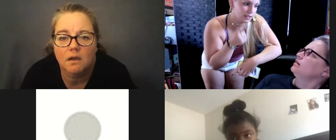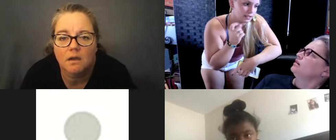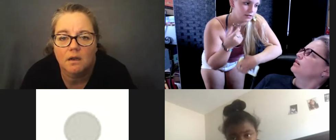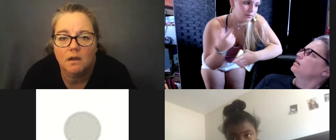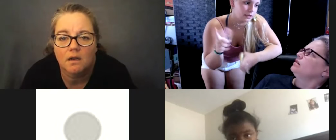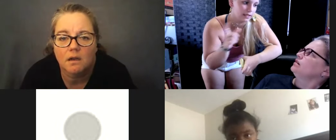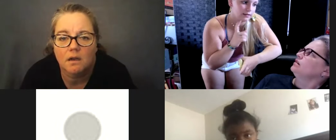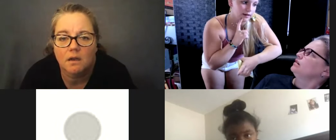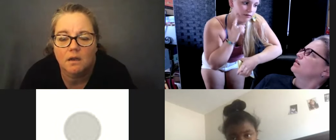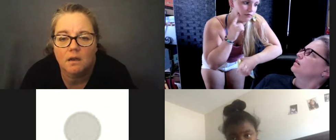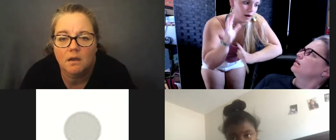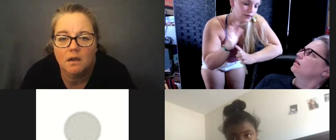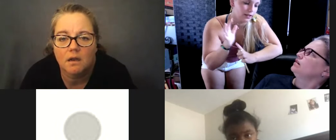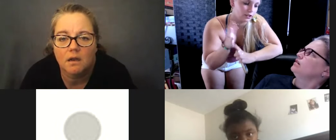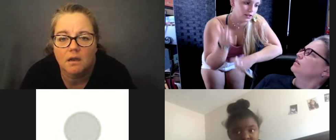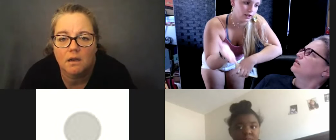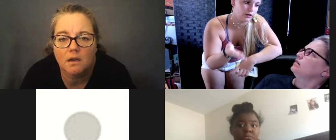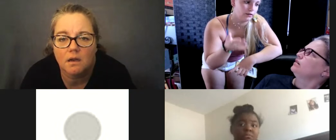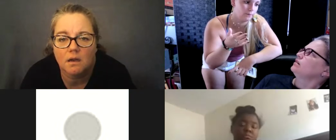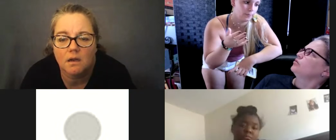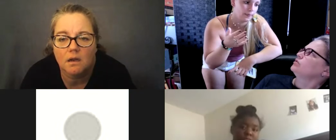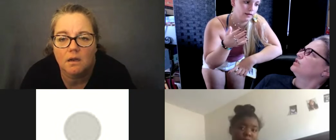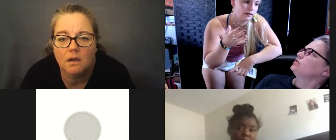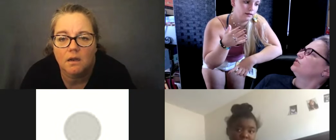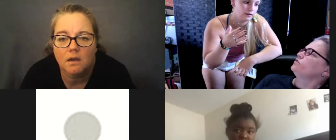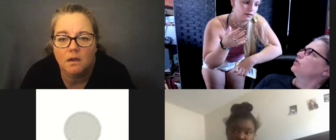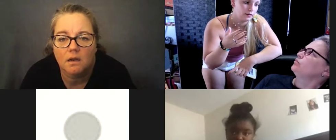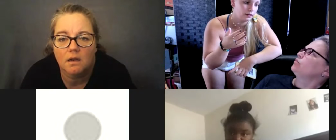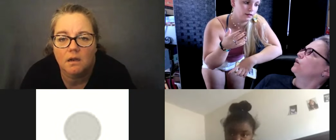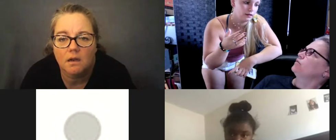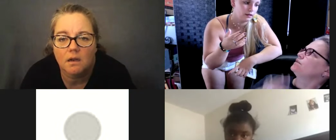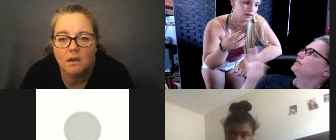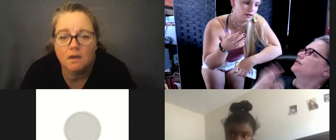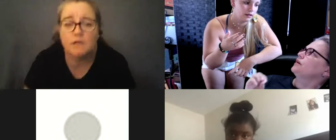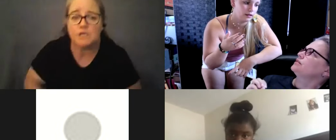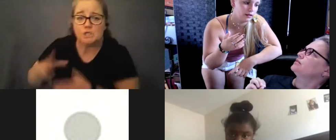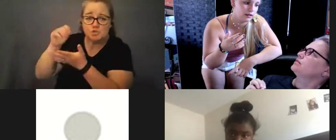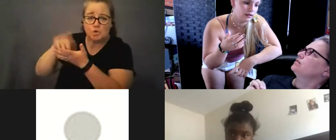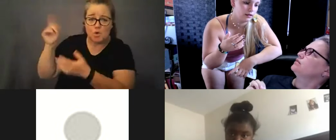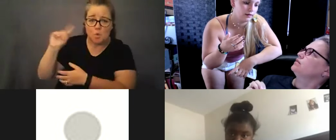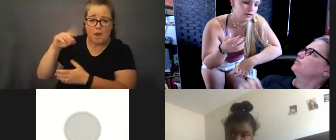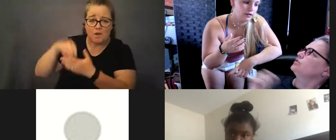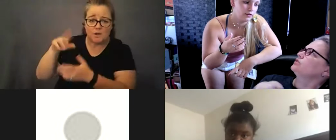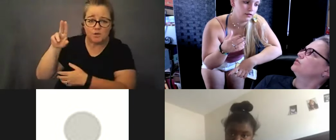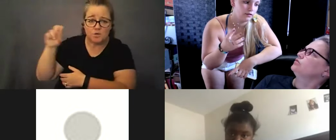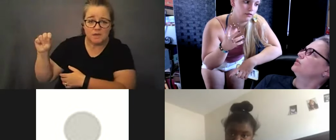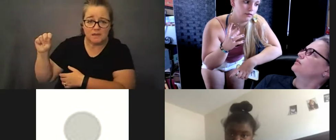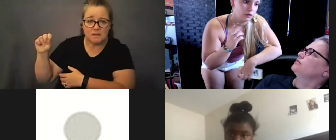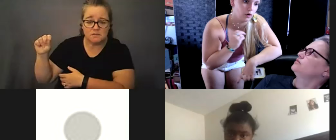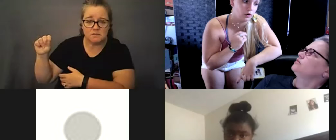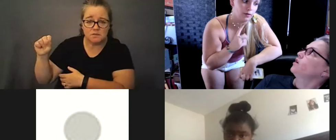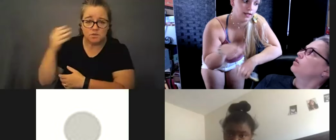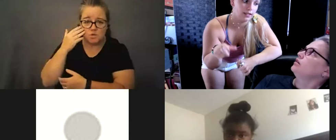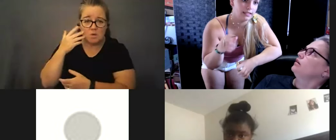County because there's a big deaf population there. Did you learn where it was in the US? We'll just Google